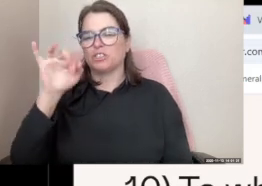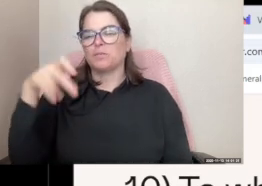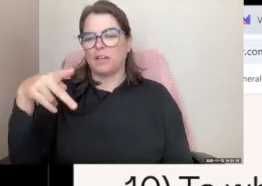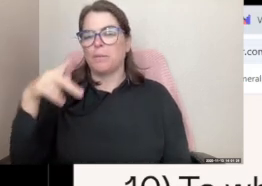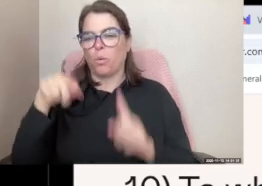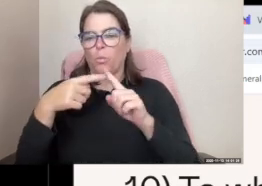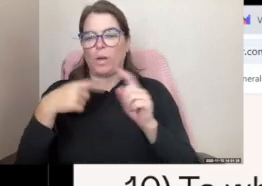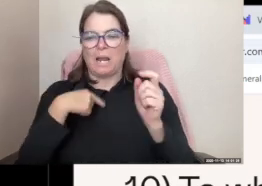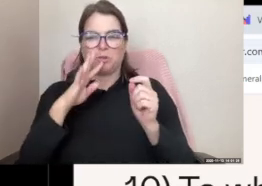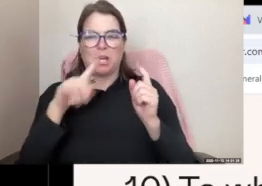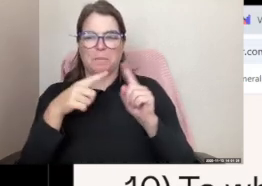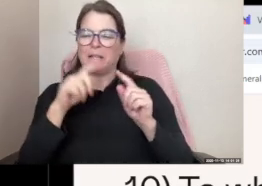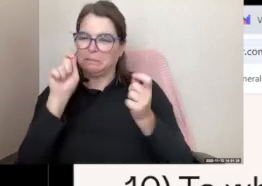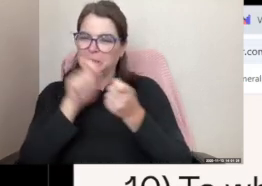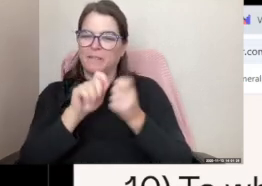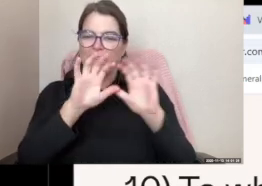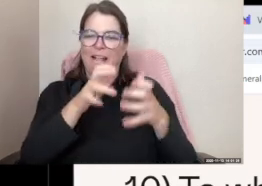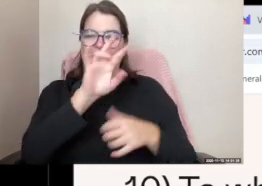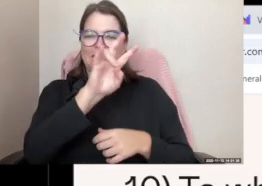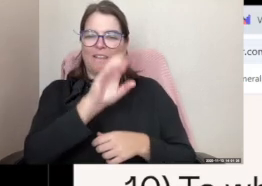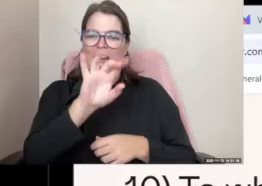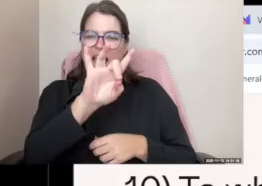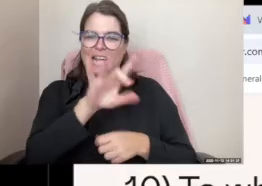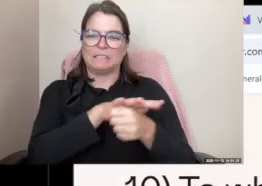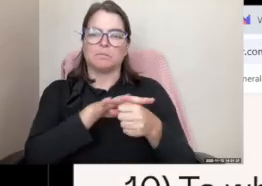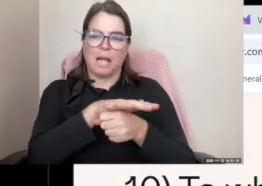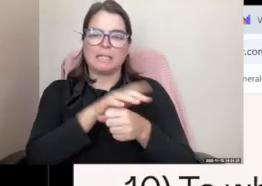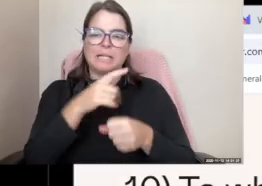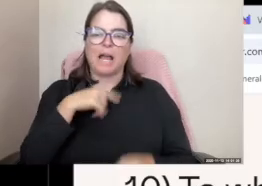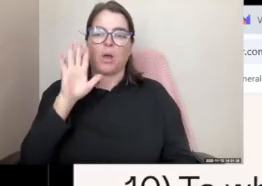of HVIP in particular in that regard,